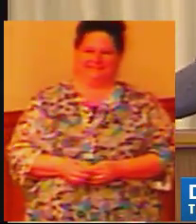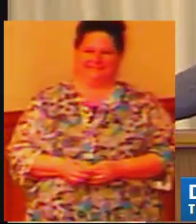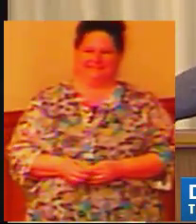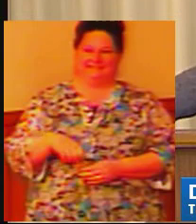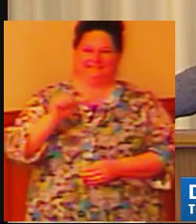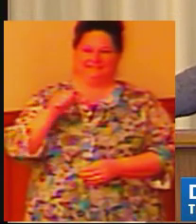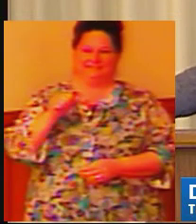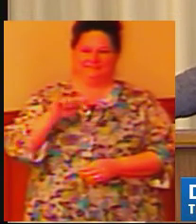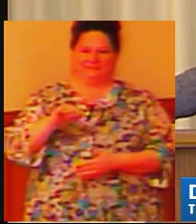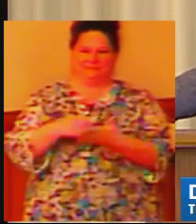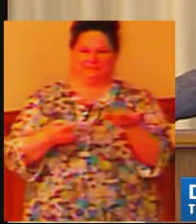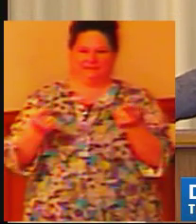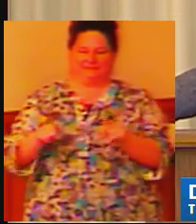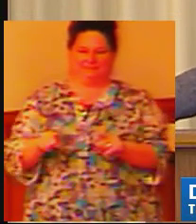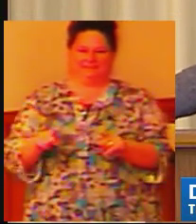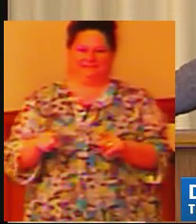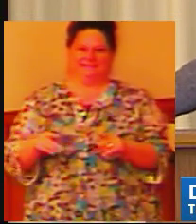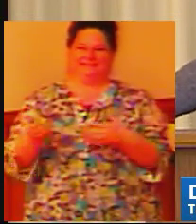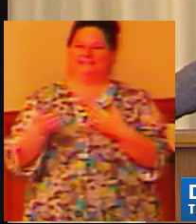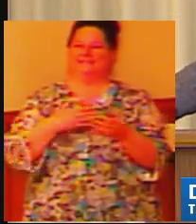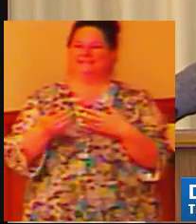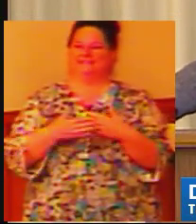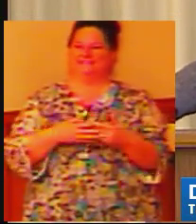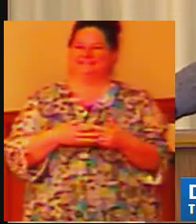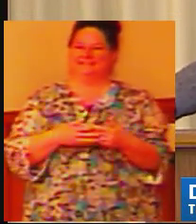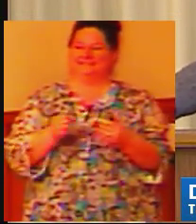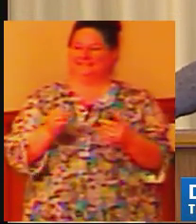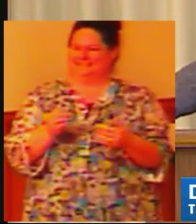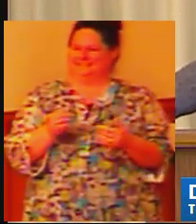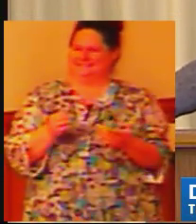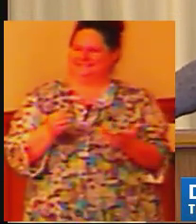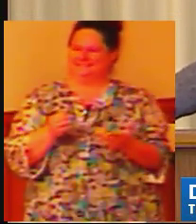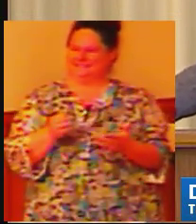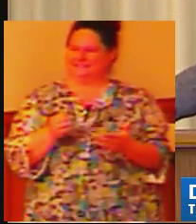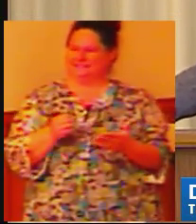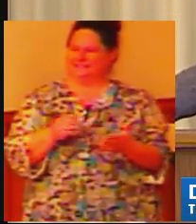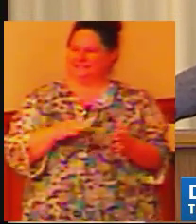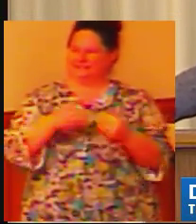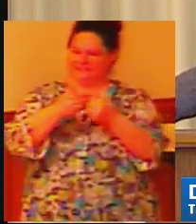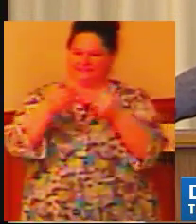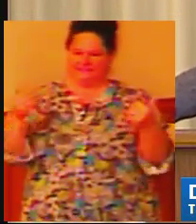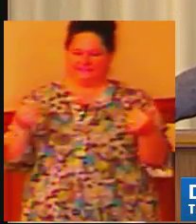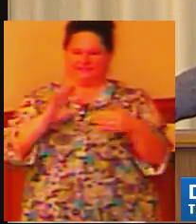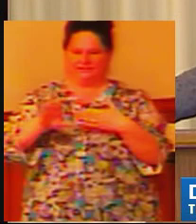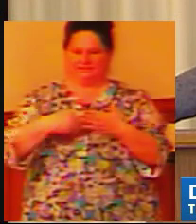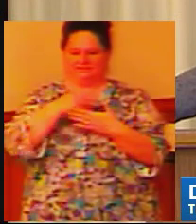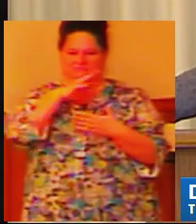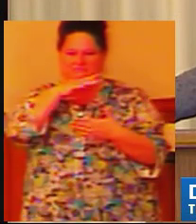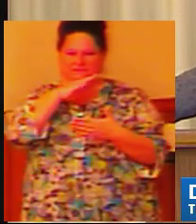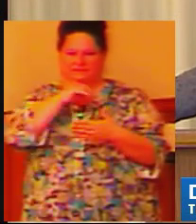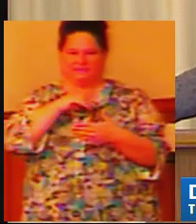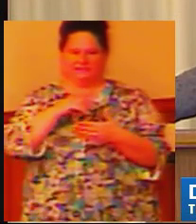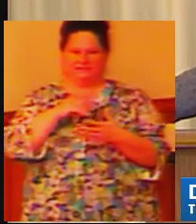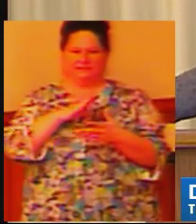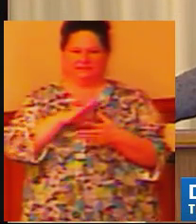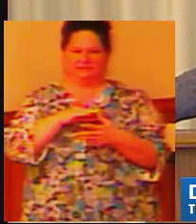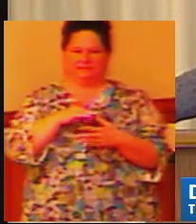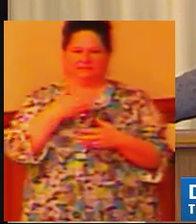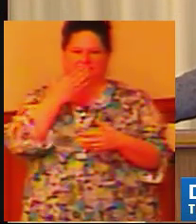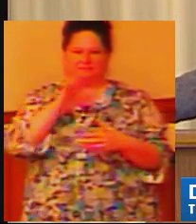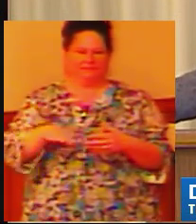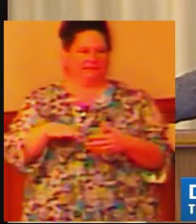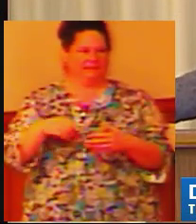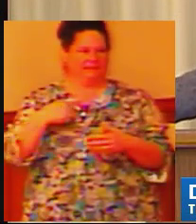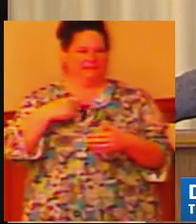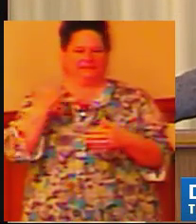Yep, that's what happens. Anyways, therefore, lay apart all filthiness and superfluity of naughtiness. I